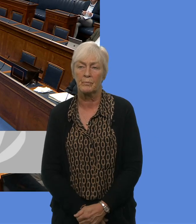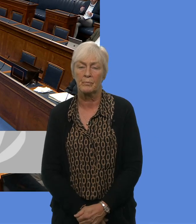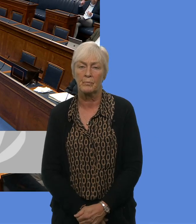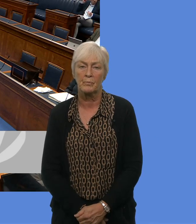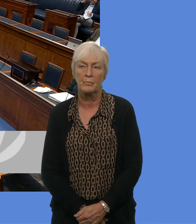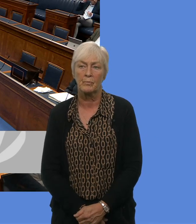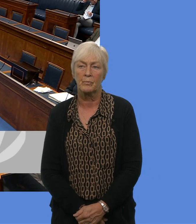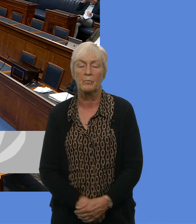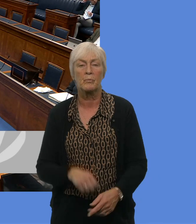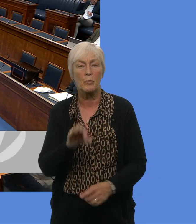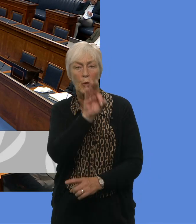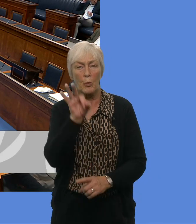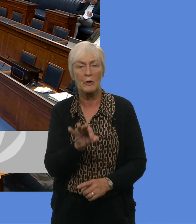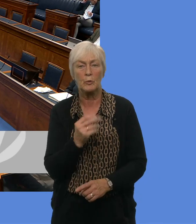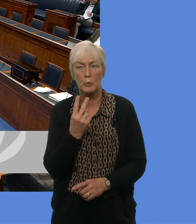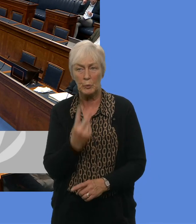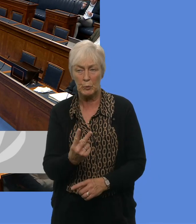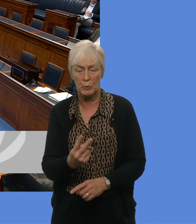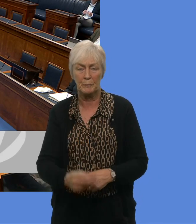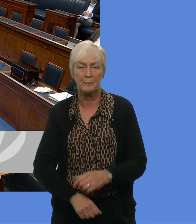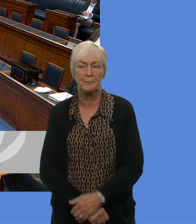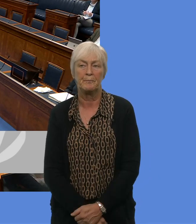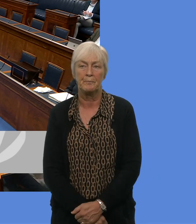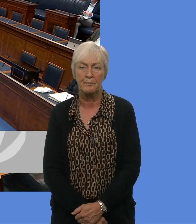Speaker, question 2, please. Minister.